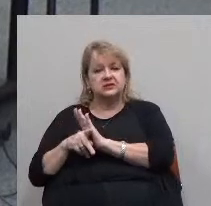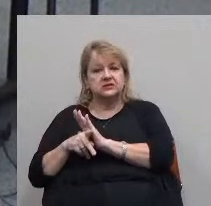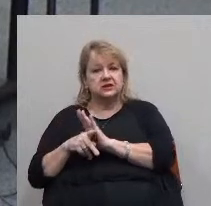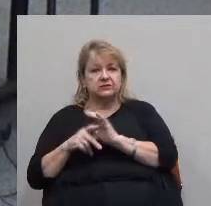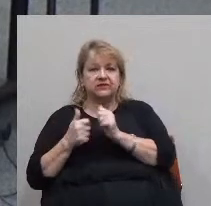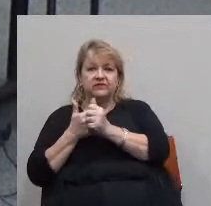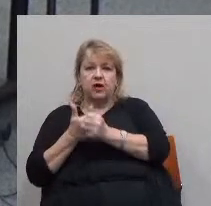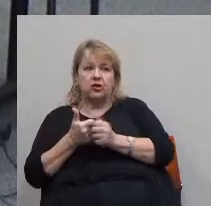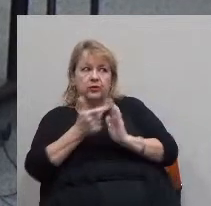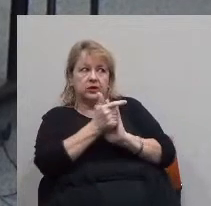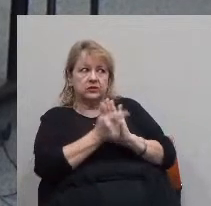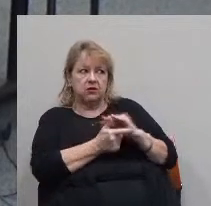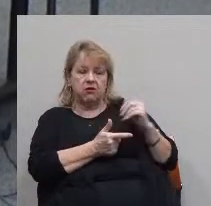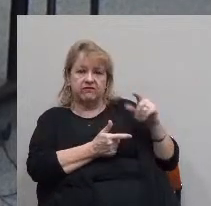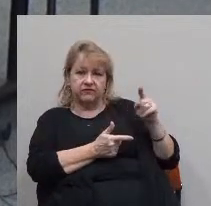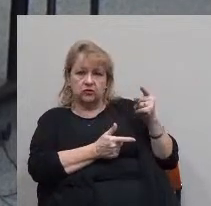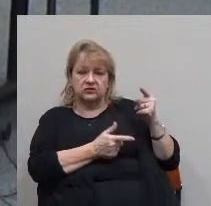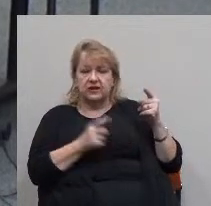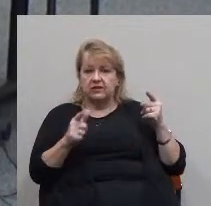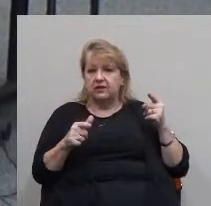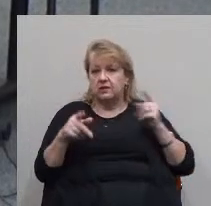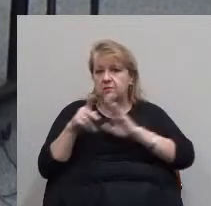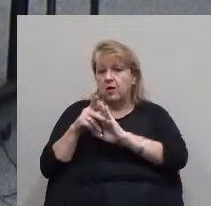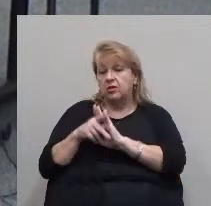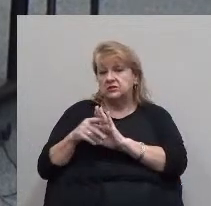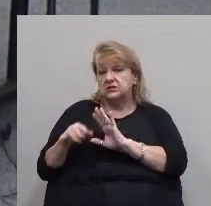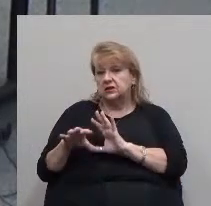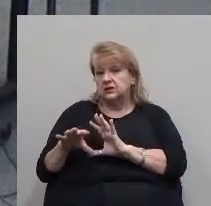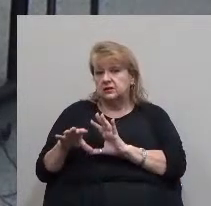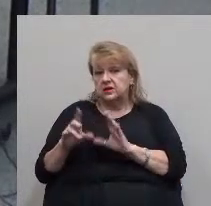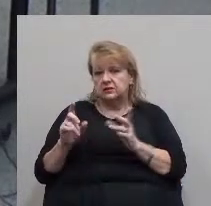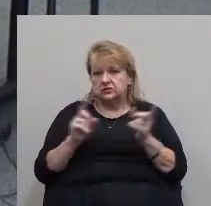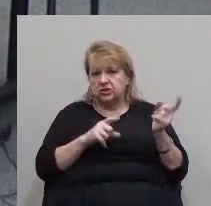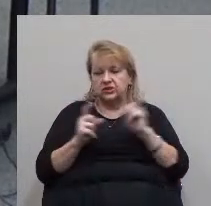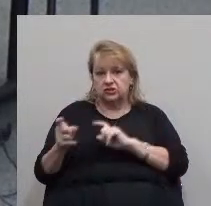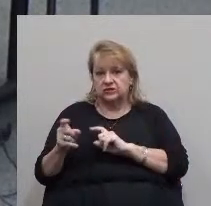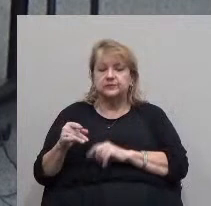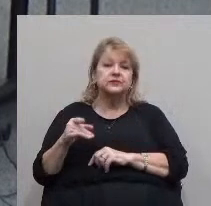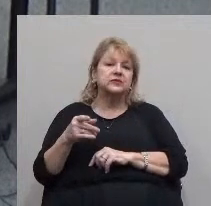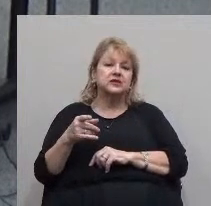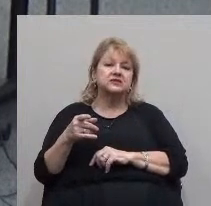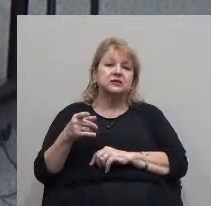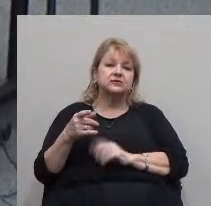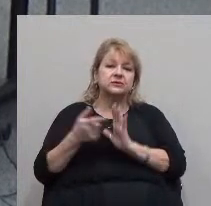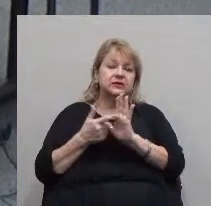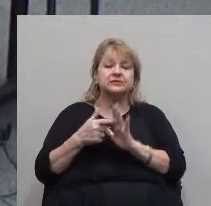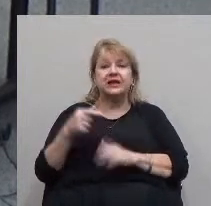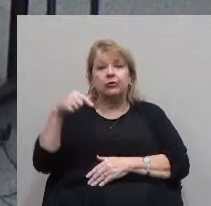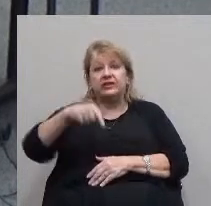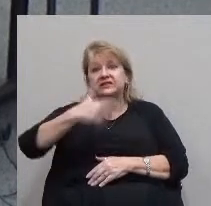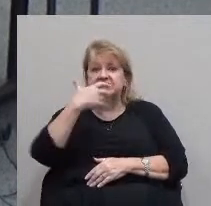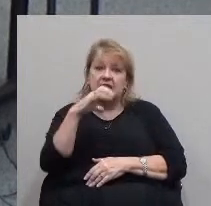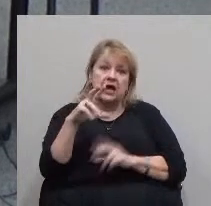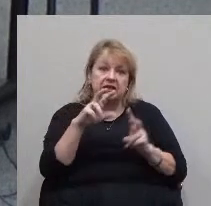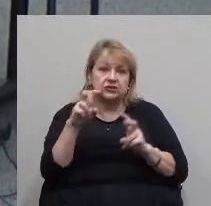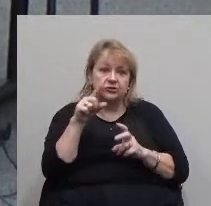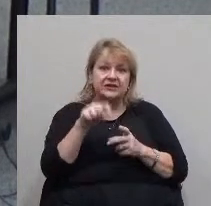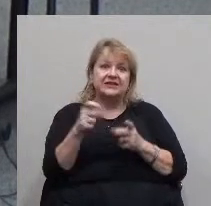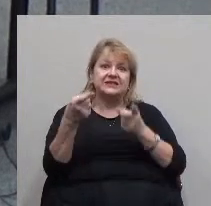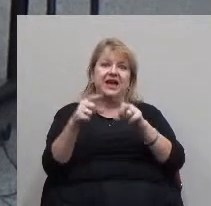So sometimes that will happen. So we may have to like work through the process of, all right, this is a hot button issue that needs to happen immediately.